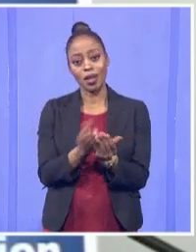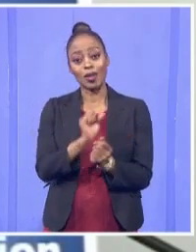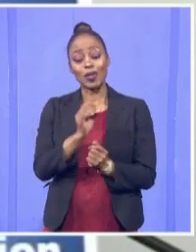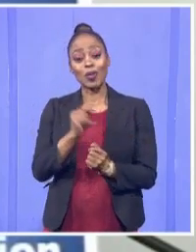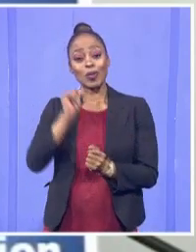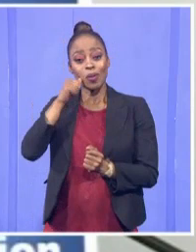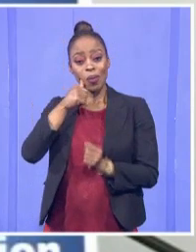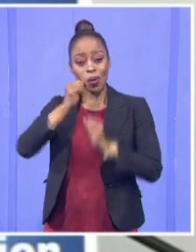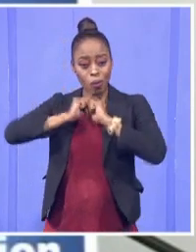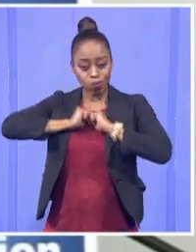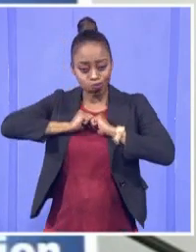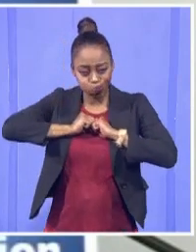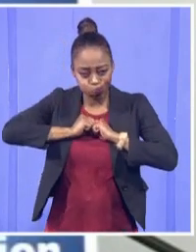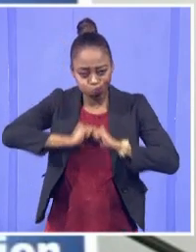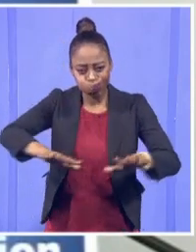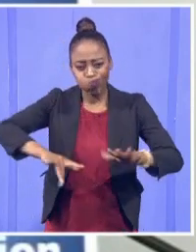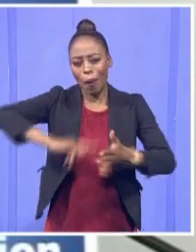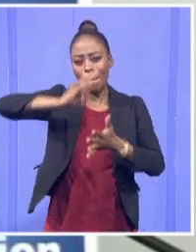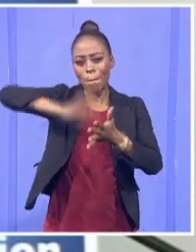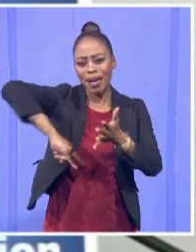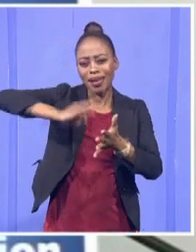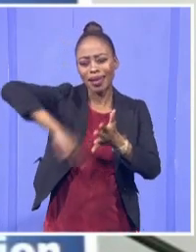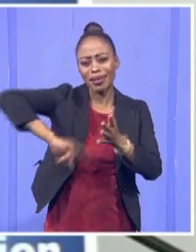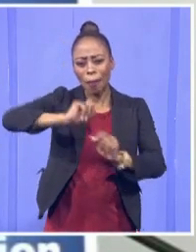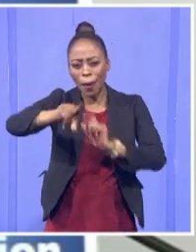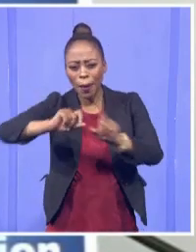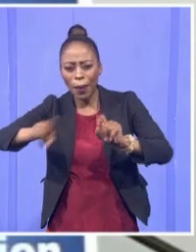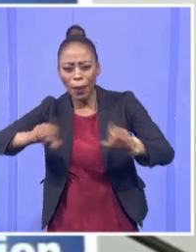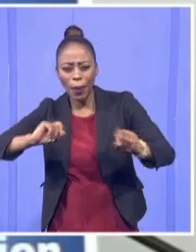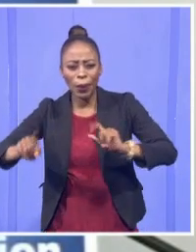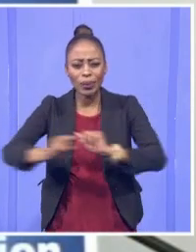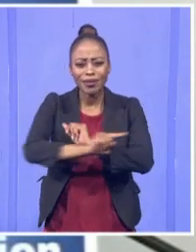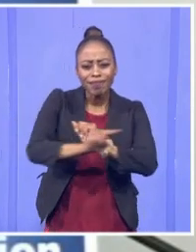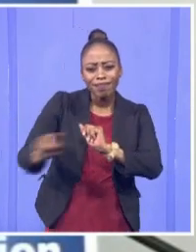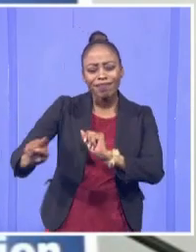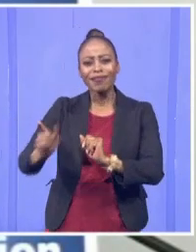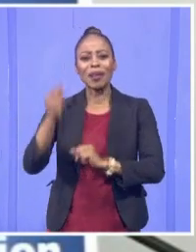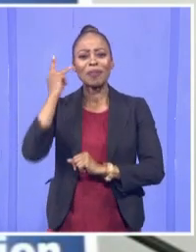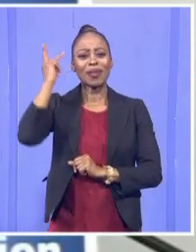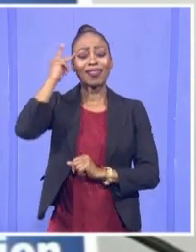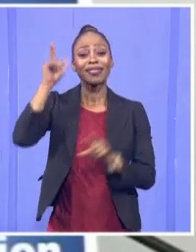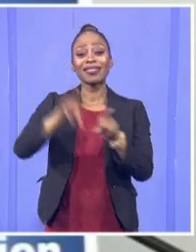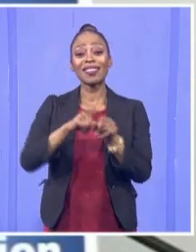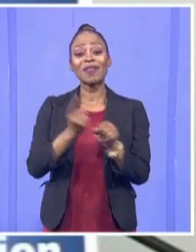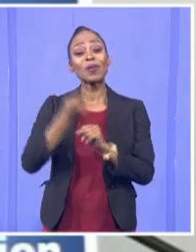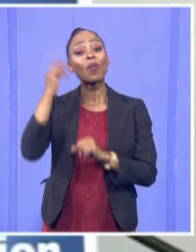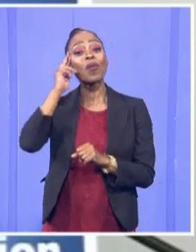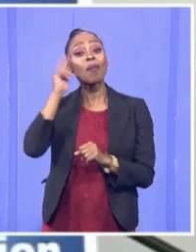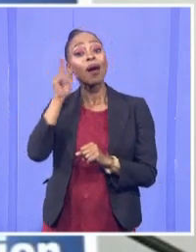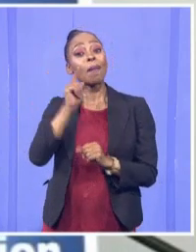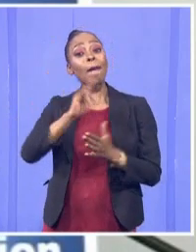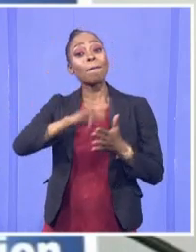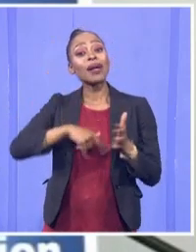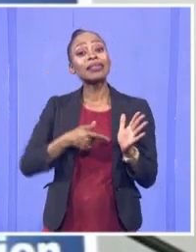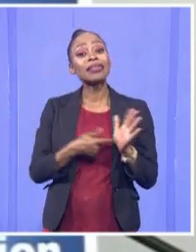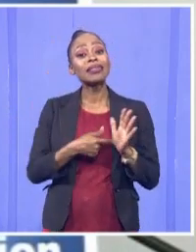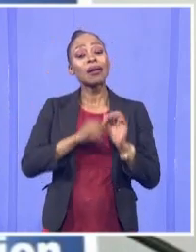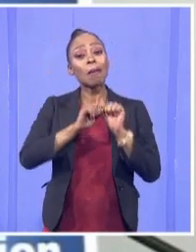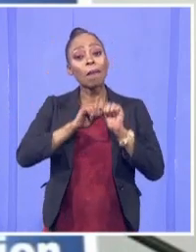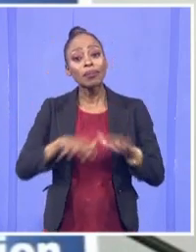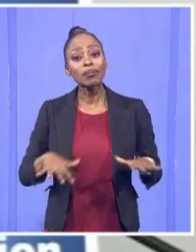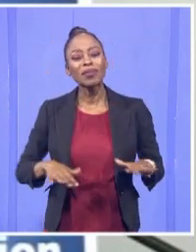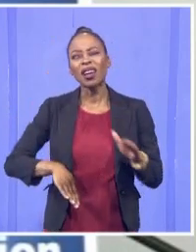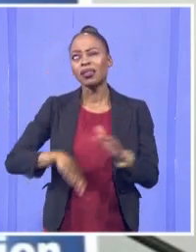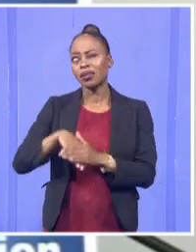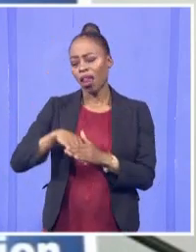releasing those SMSs to all parents. And remember, we are releasing these SMSs until